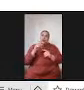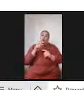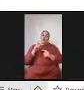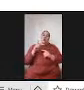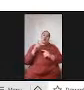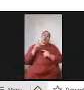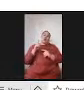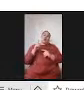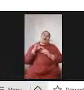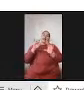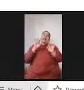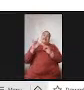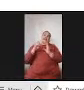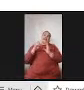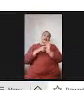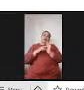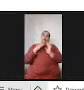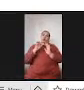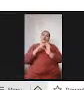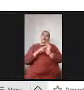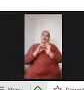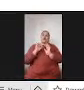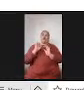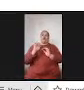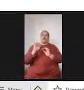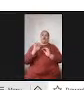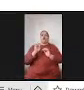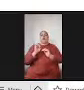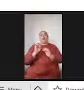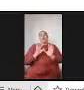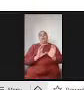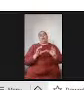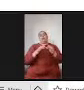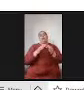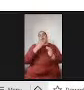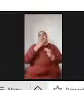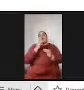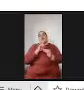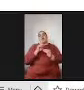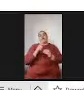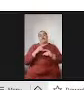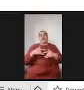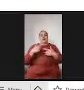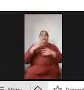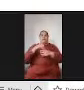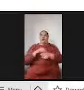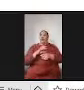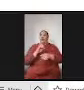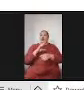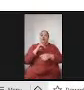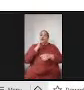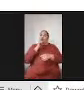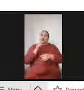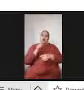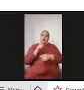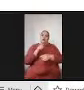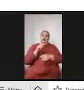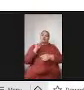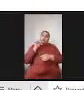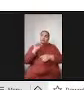representative that represents his or her constituency that they live in. So it's not intended to